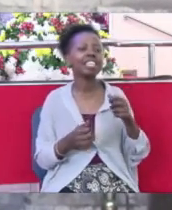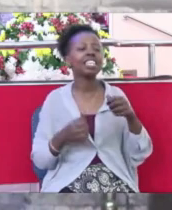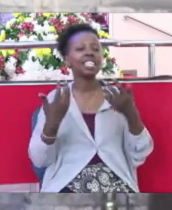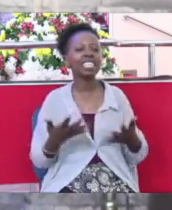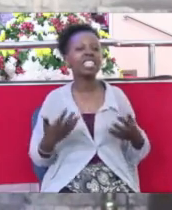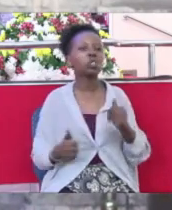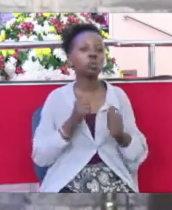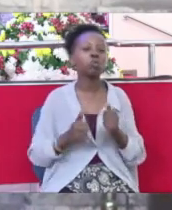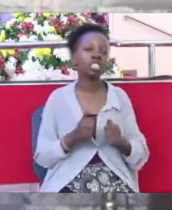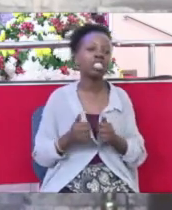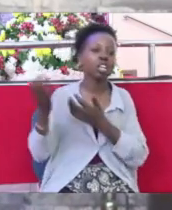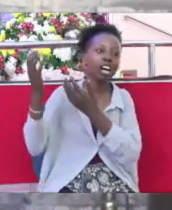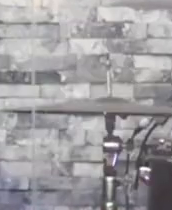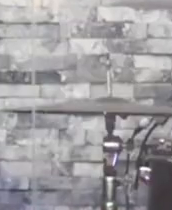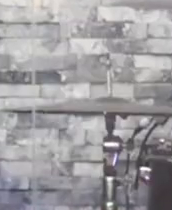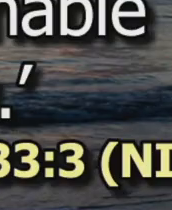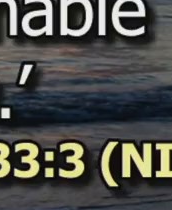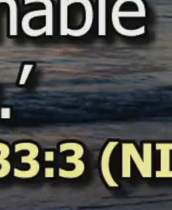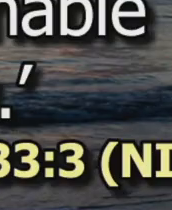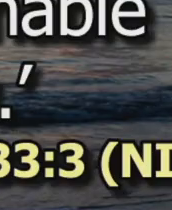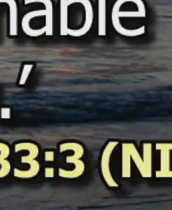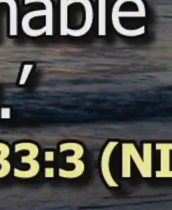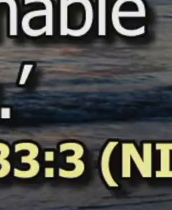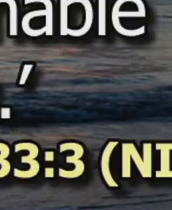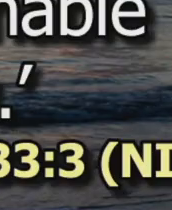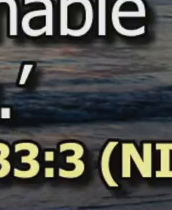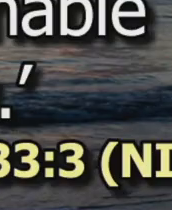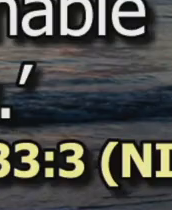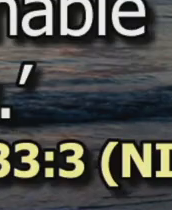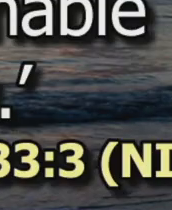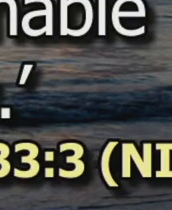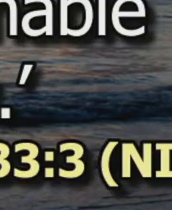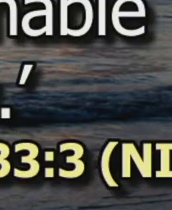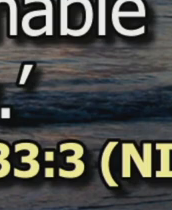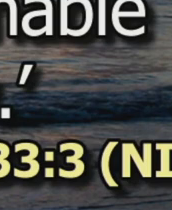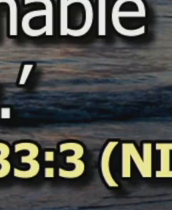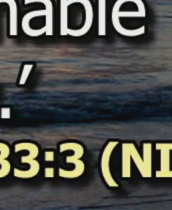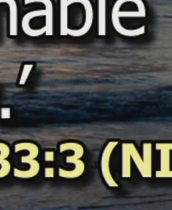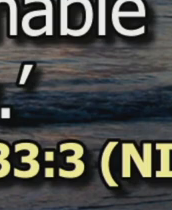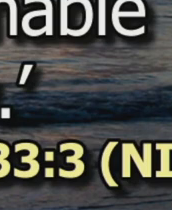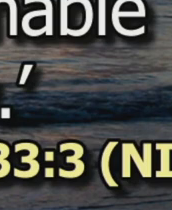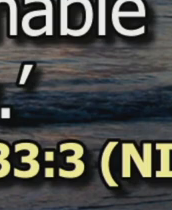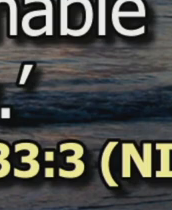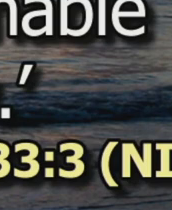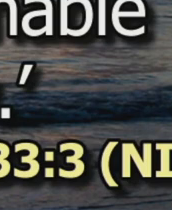Jeremiah 33 verse 3. That call to me and I will answer you.